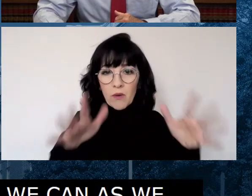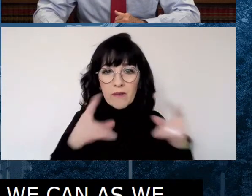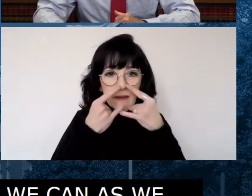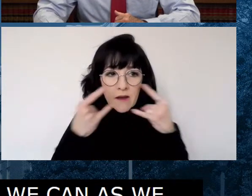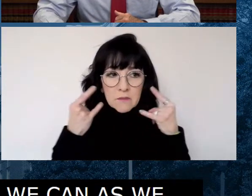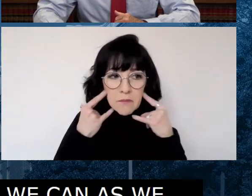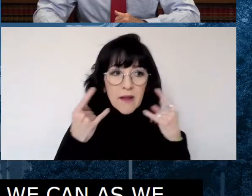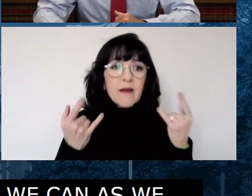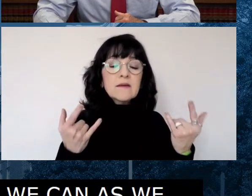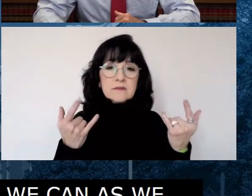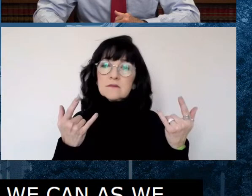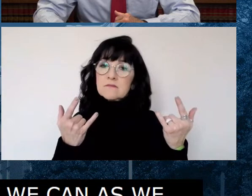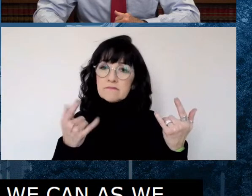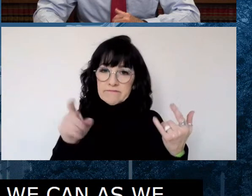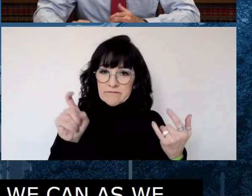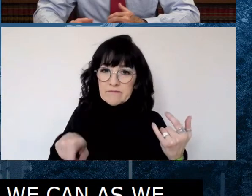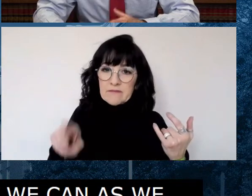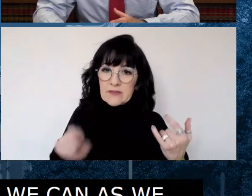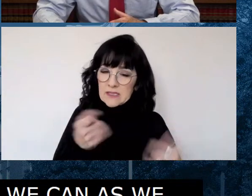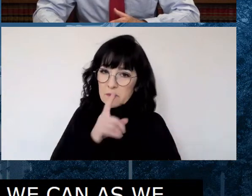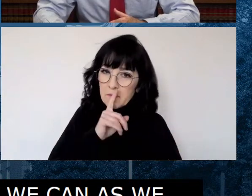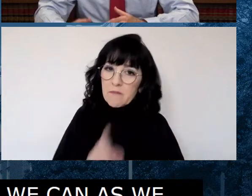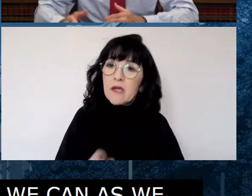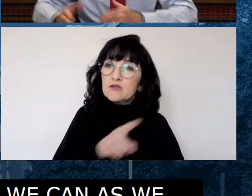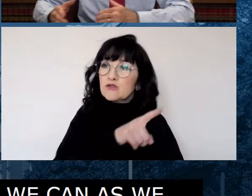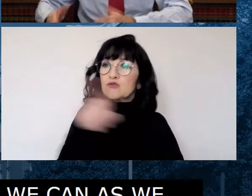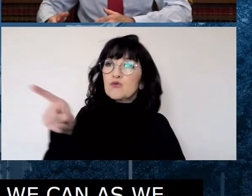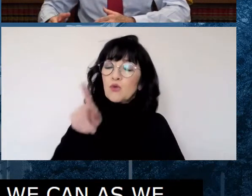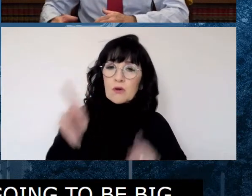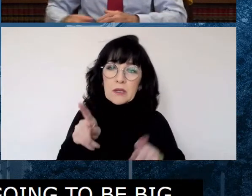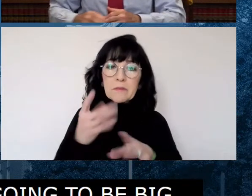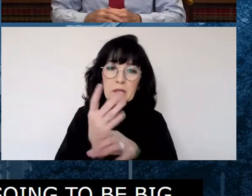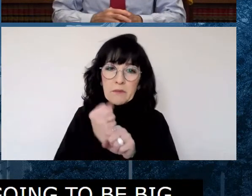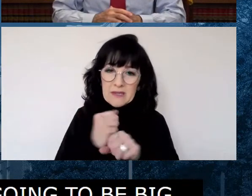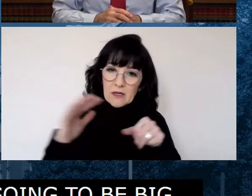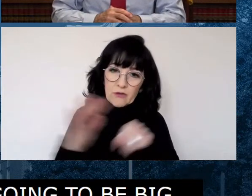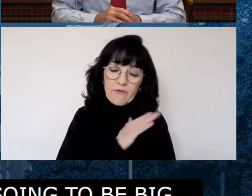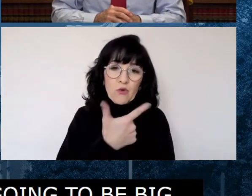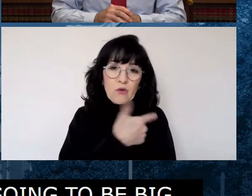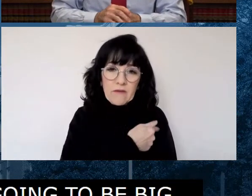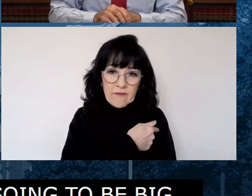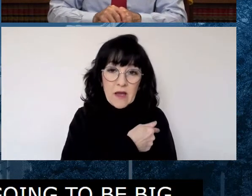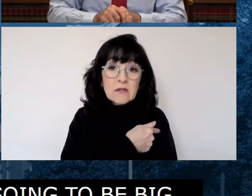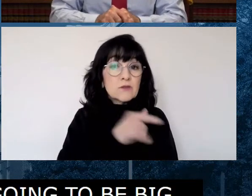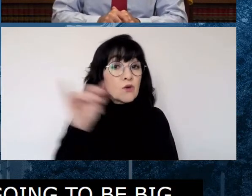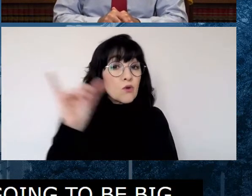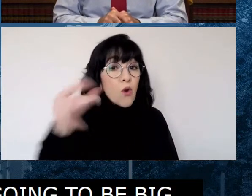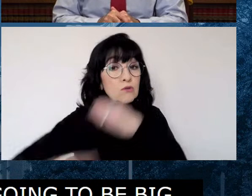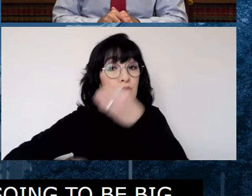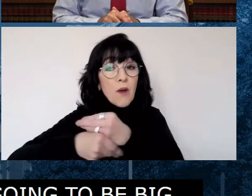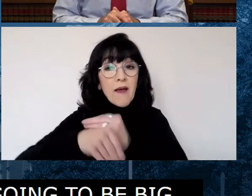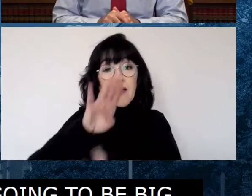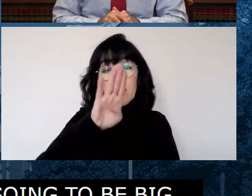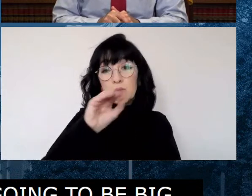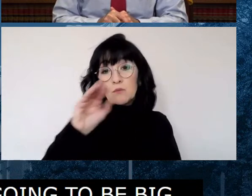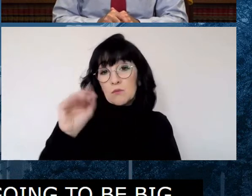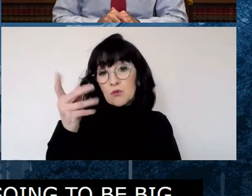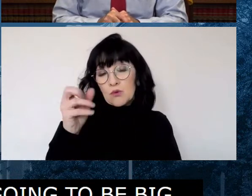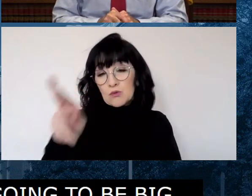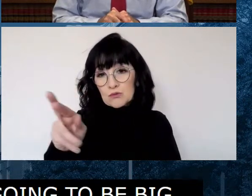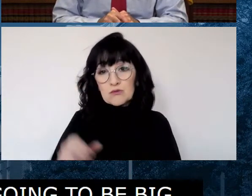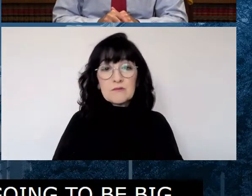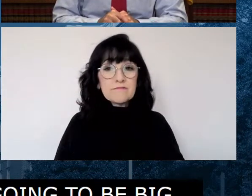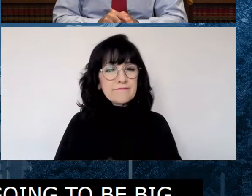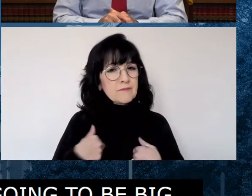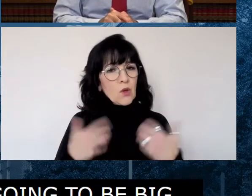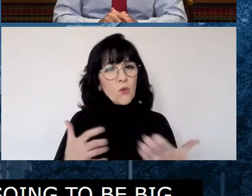certainly need to make sure folks get their full vaccinations and then get their booster shot. Thanks again to FEMA for